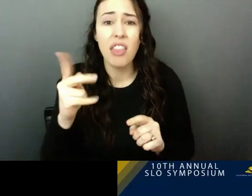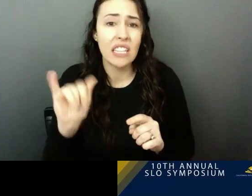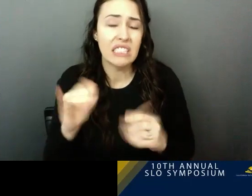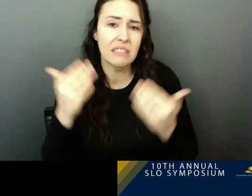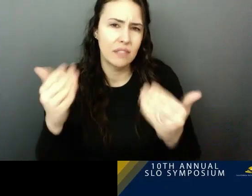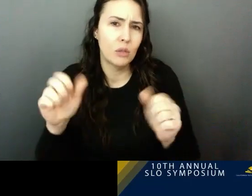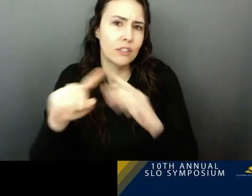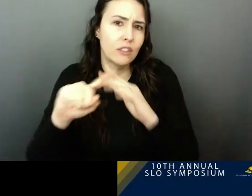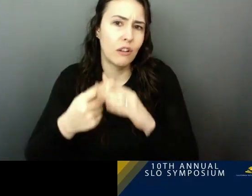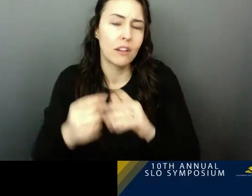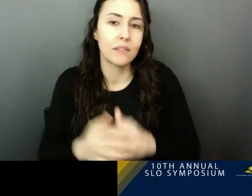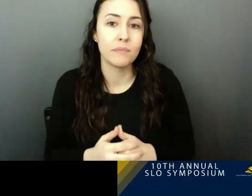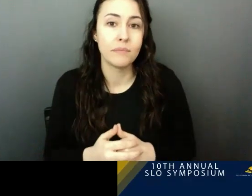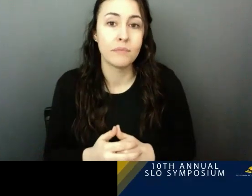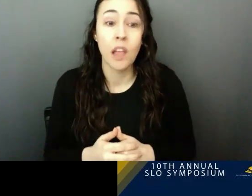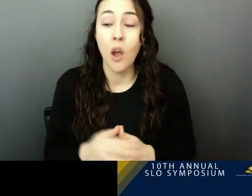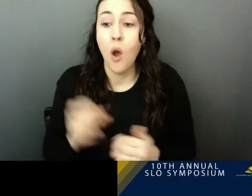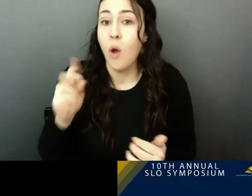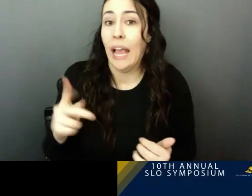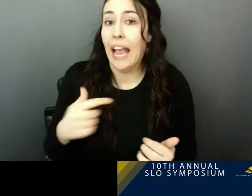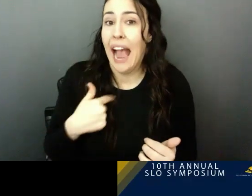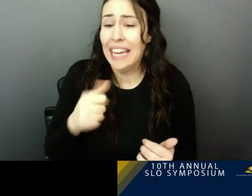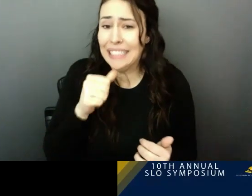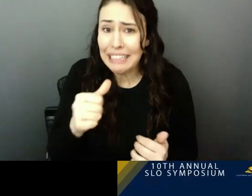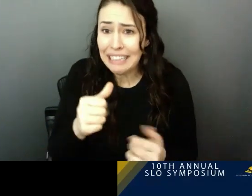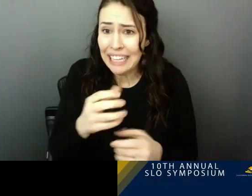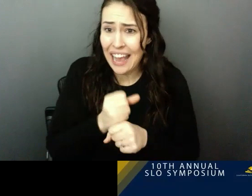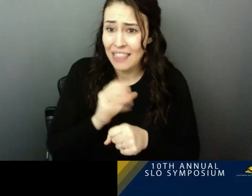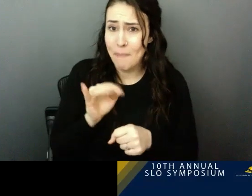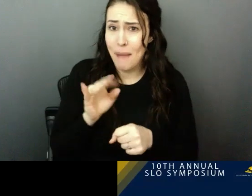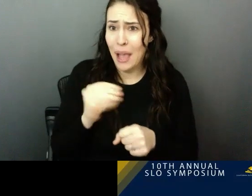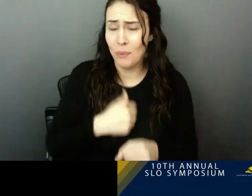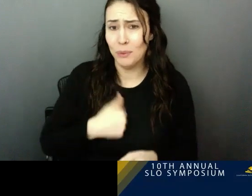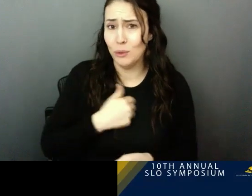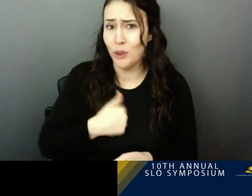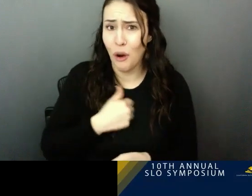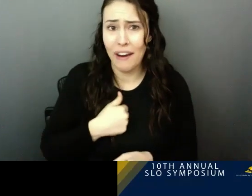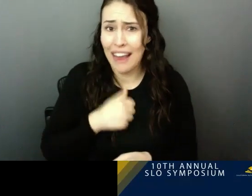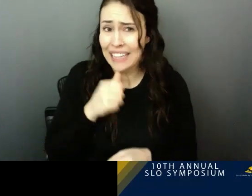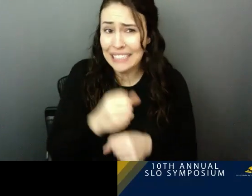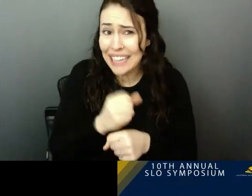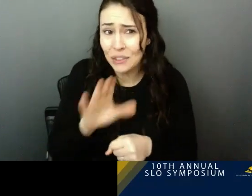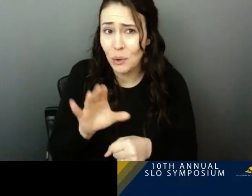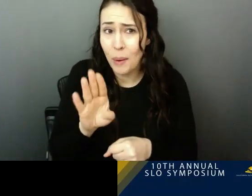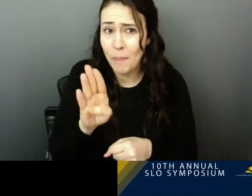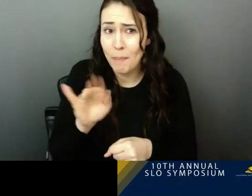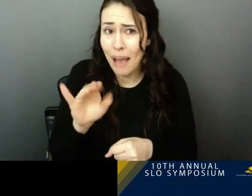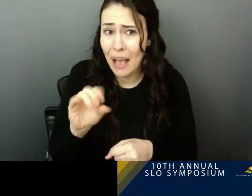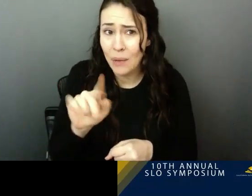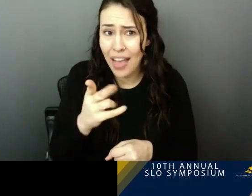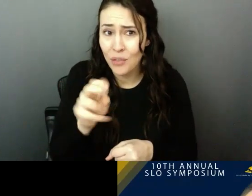off. Okay, I didn't say get hello. Your bio. I'm so sorry. No problem at all. I didn't get your bio, Catherine.